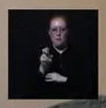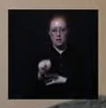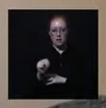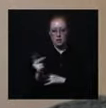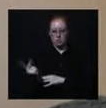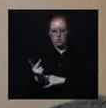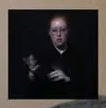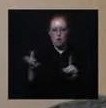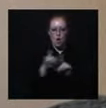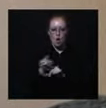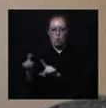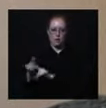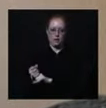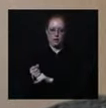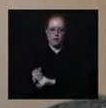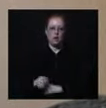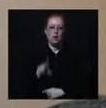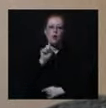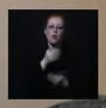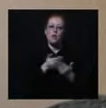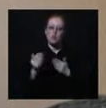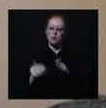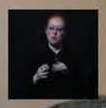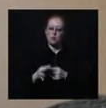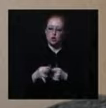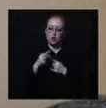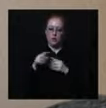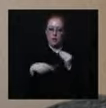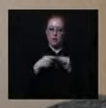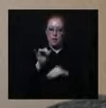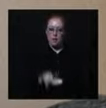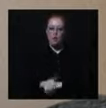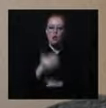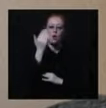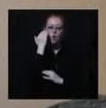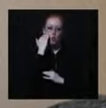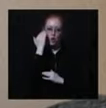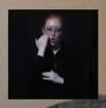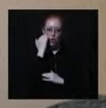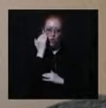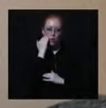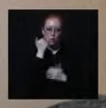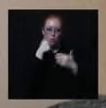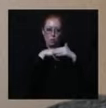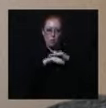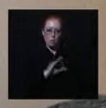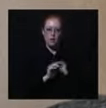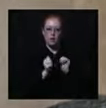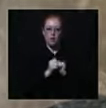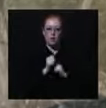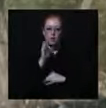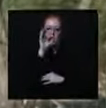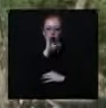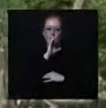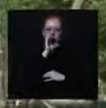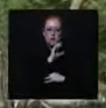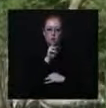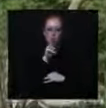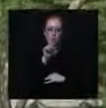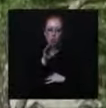about the Kaufman approach was that we knew when we went in to execute search warrants and to make